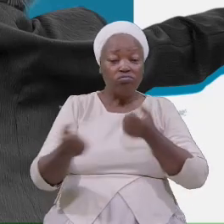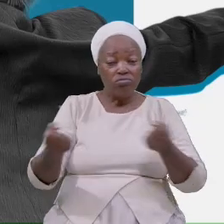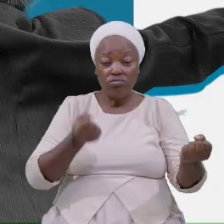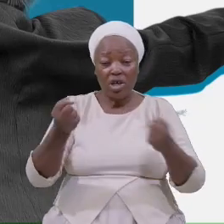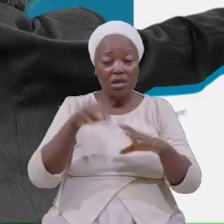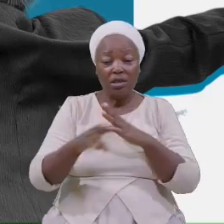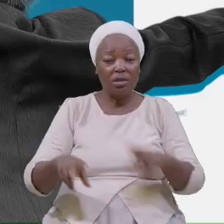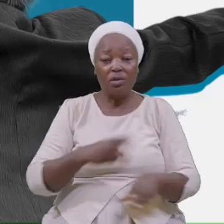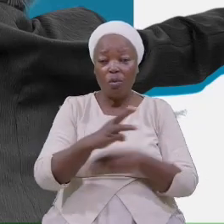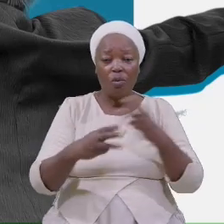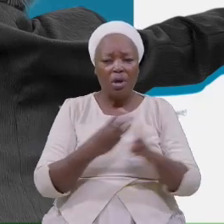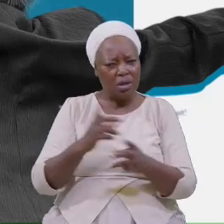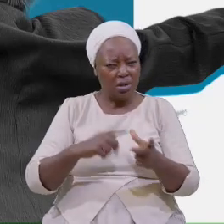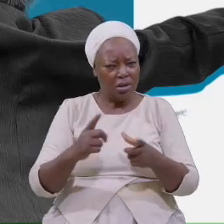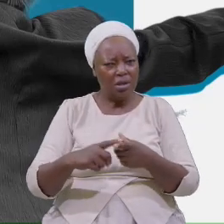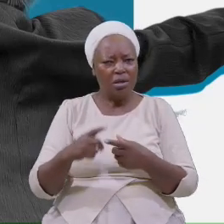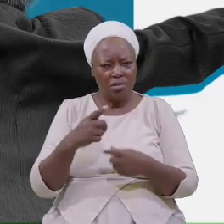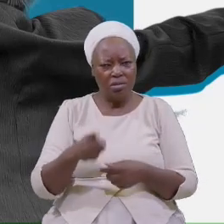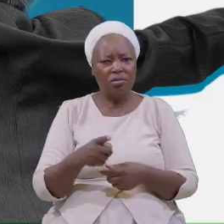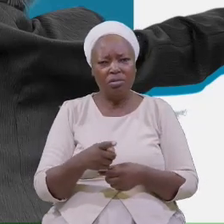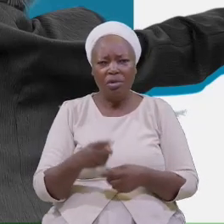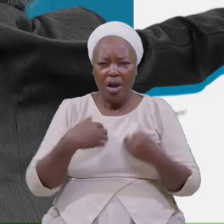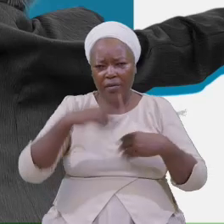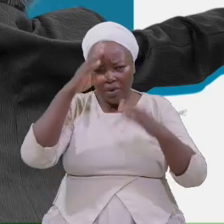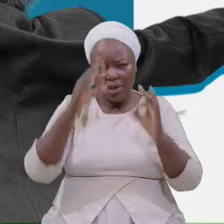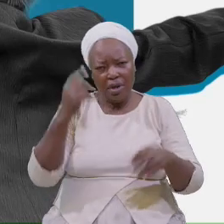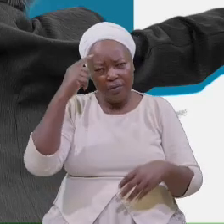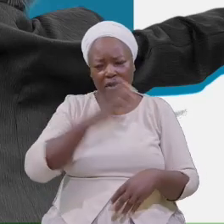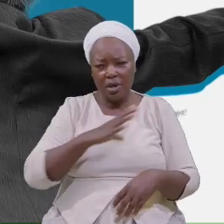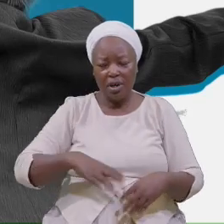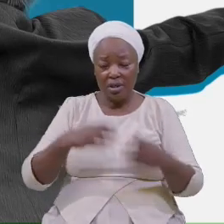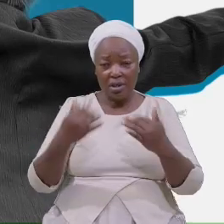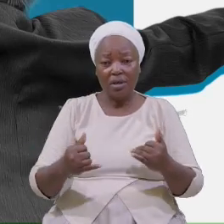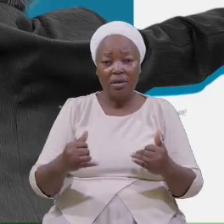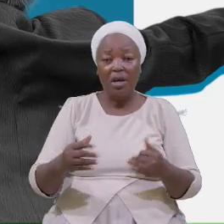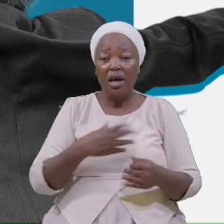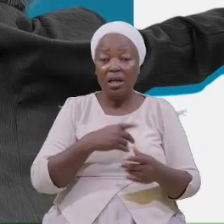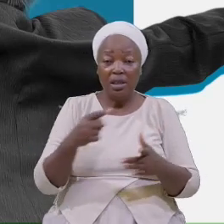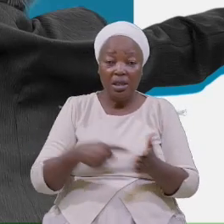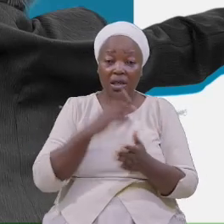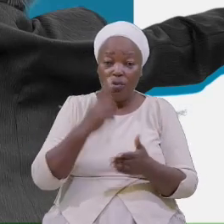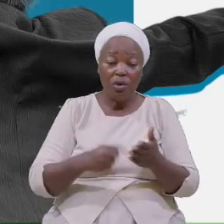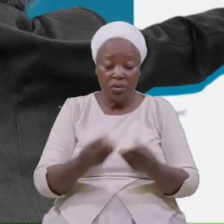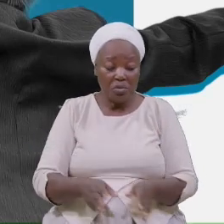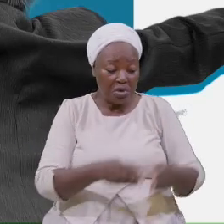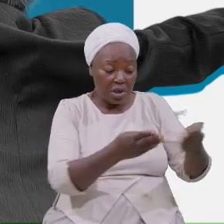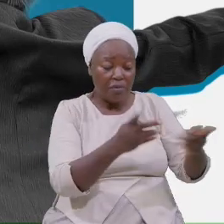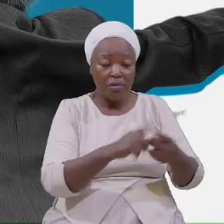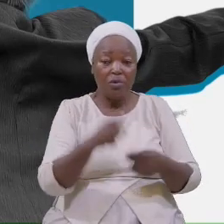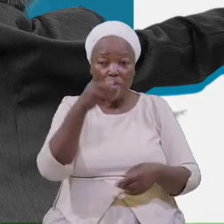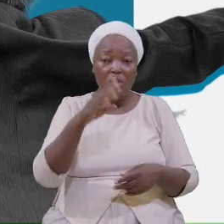When you close your eyes now, this is what you will tender before God to be able to go to heaven.